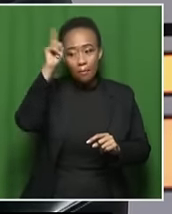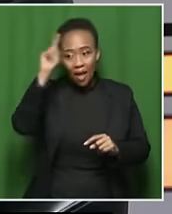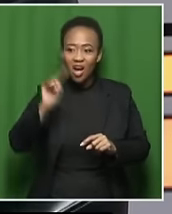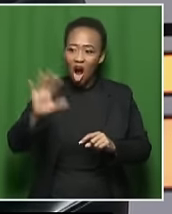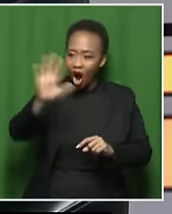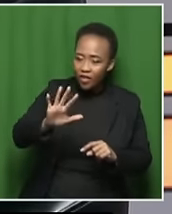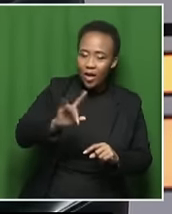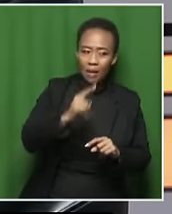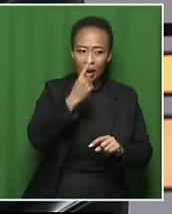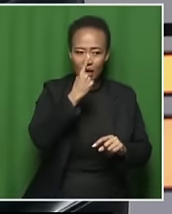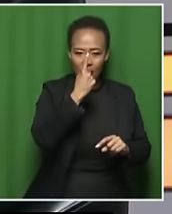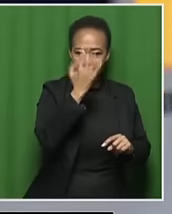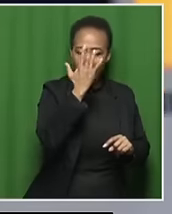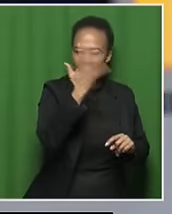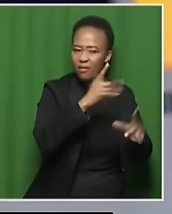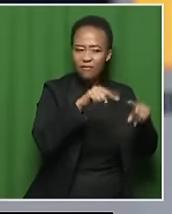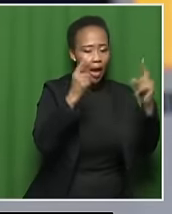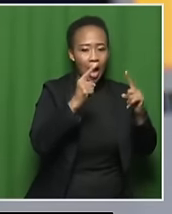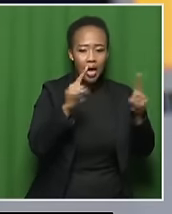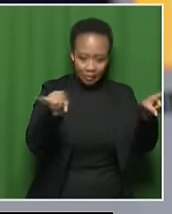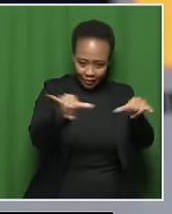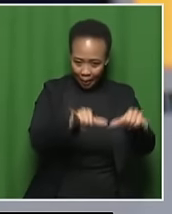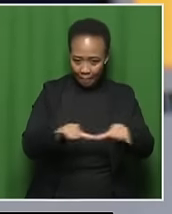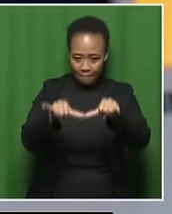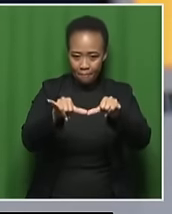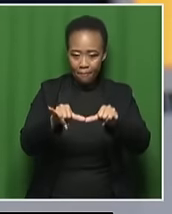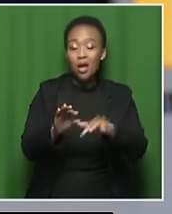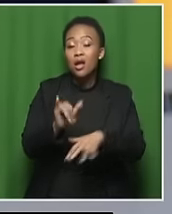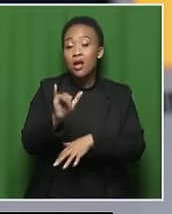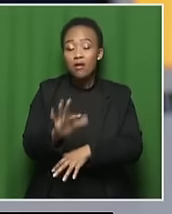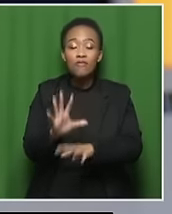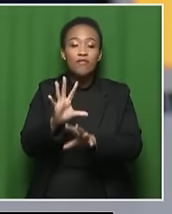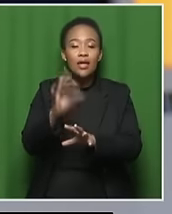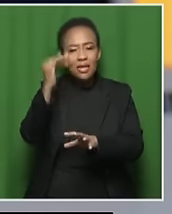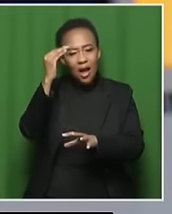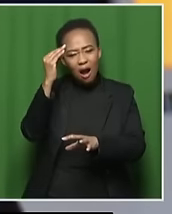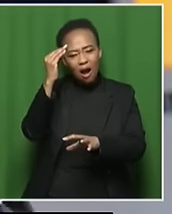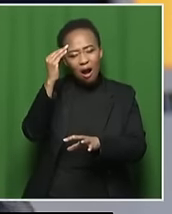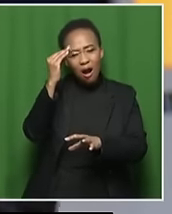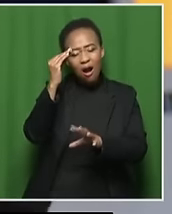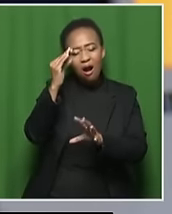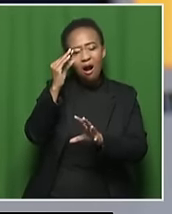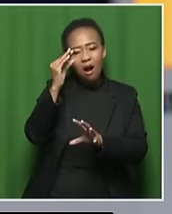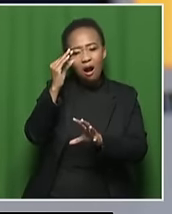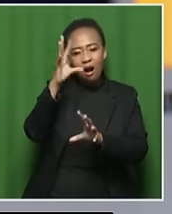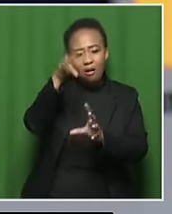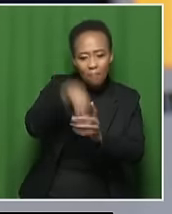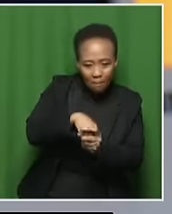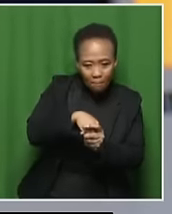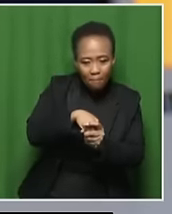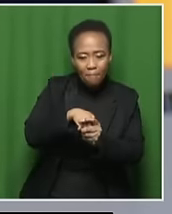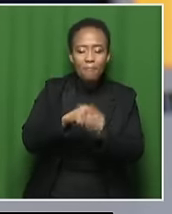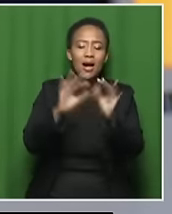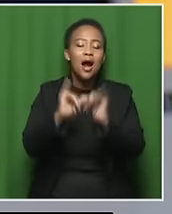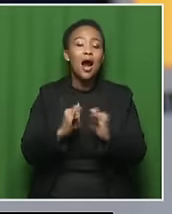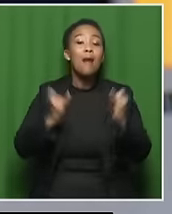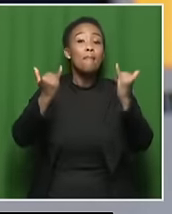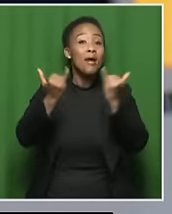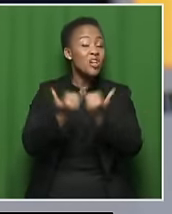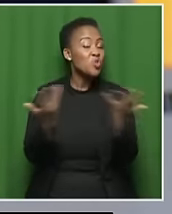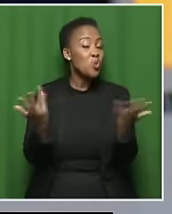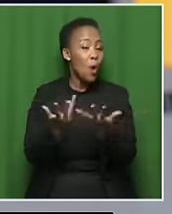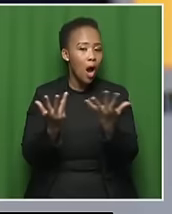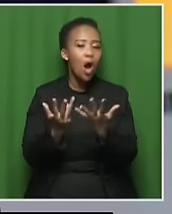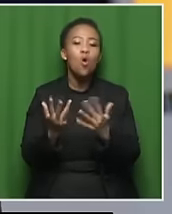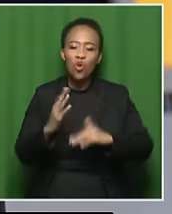are Africans. So if we include companies in the bigger role in construction, which